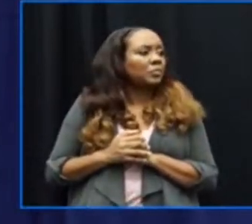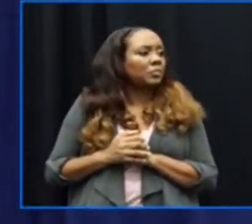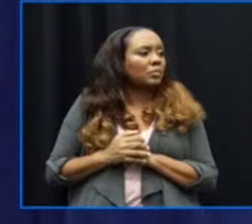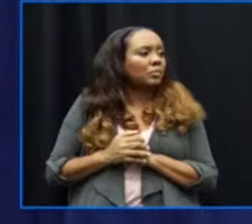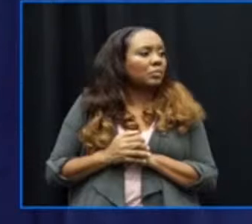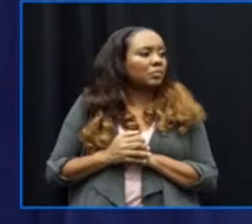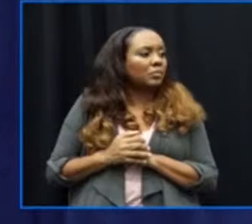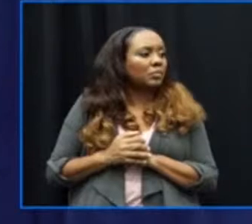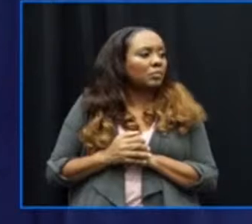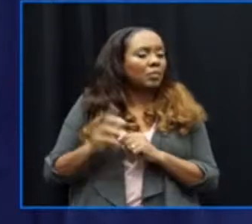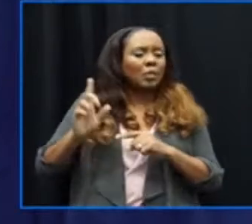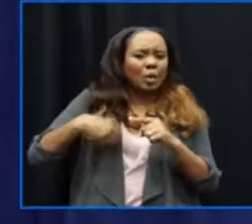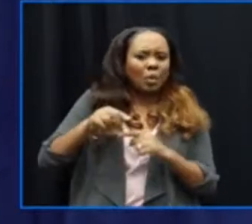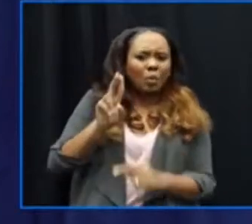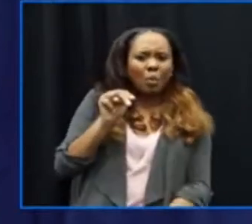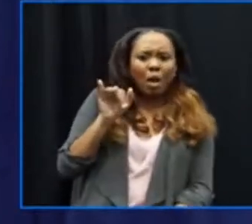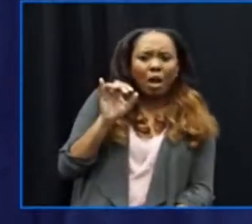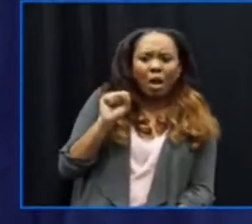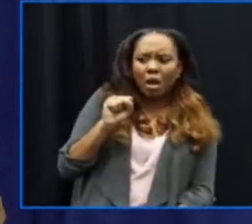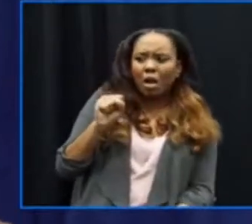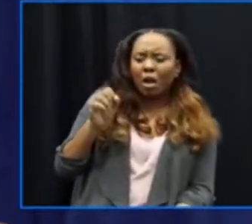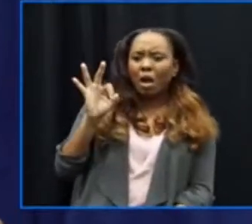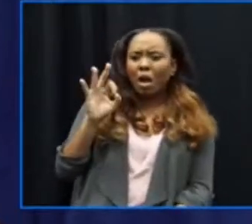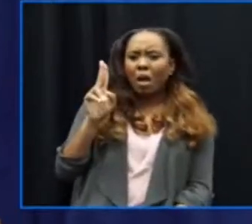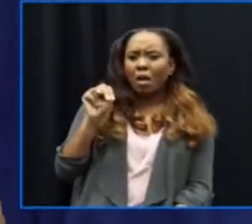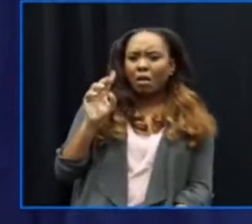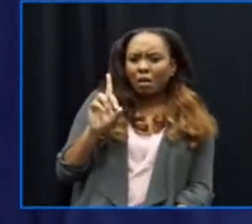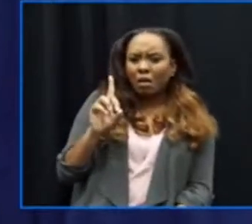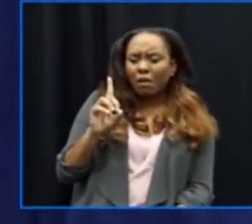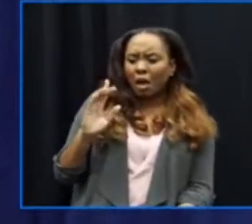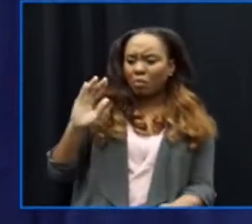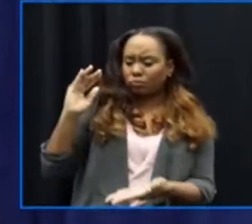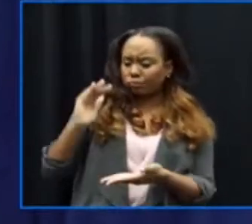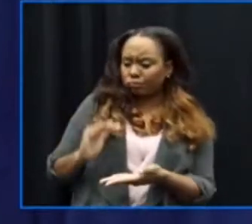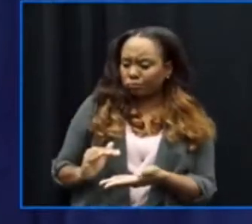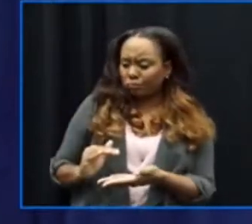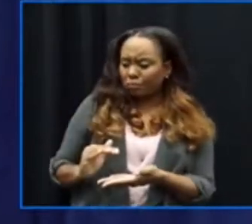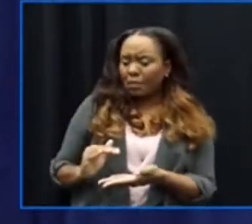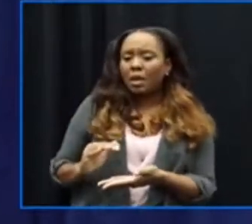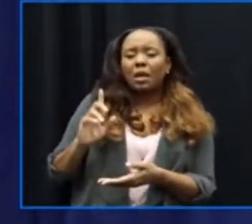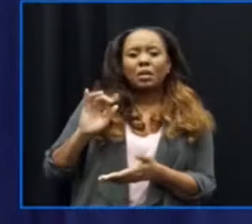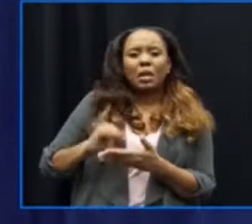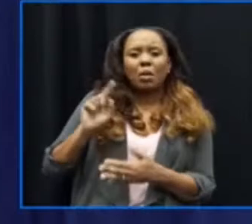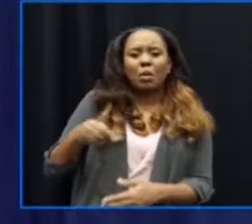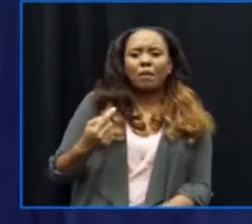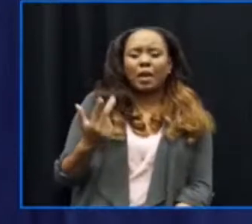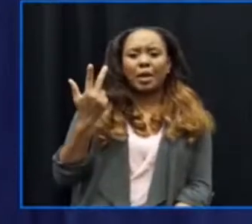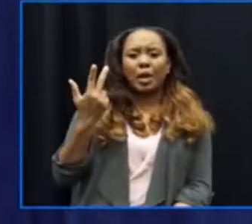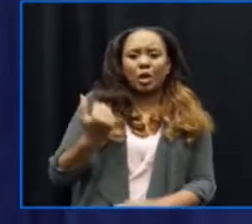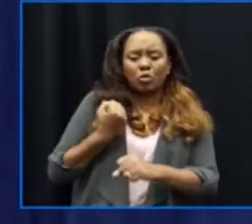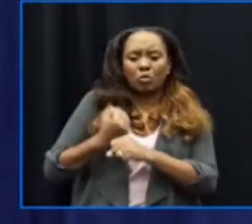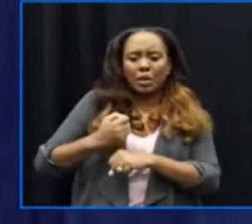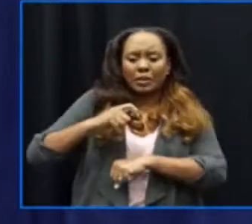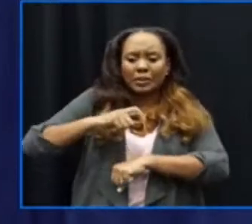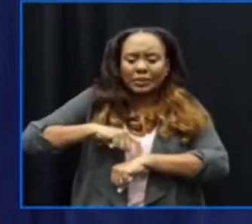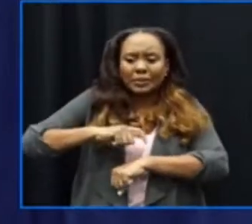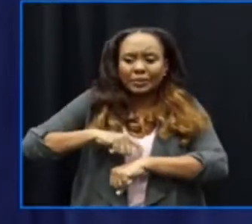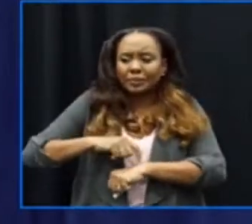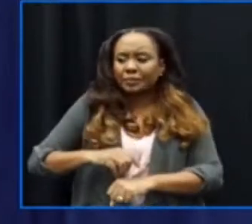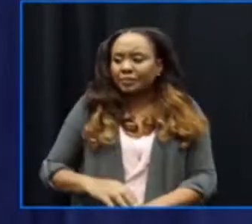that the NIS fund would have been projected to be depleted had debt restructuring not occurred. And I'll discuss that a little later.